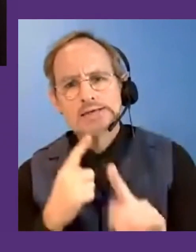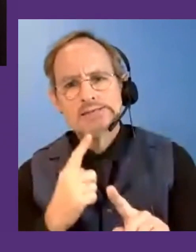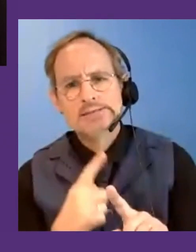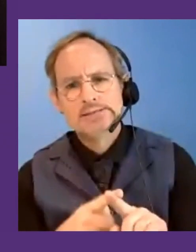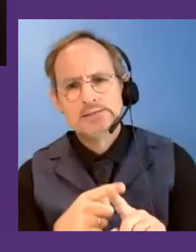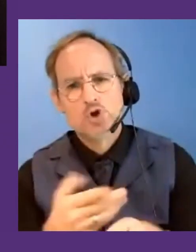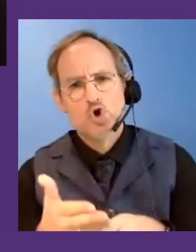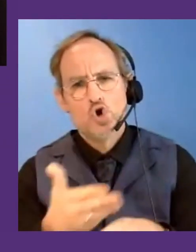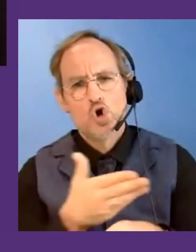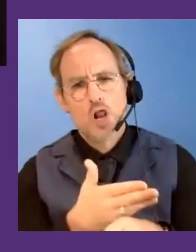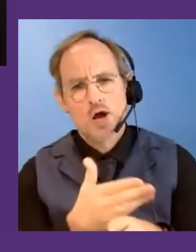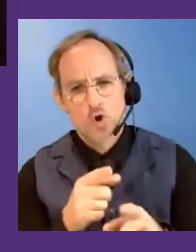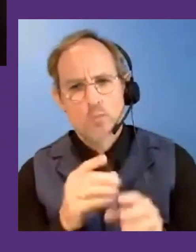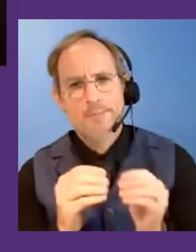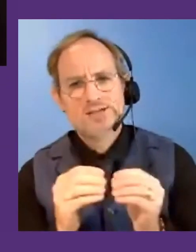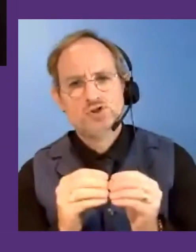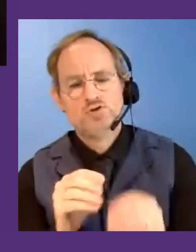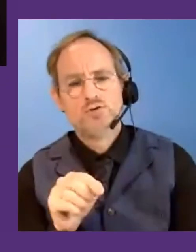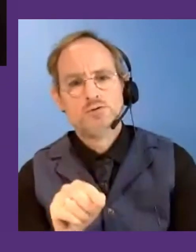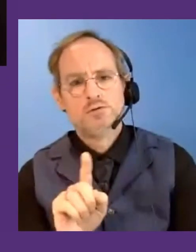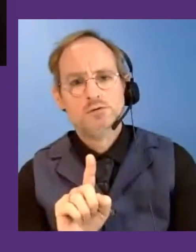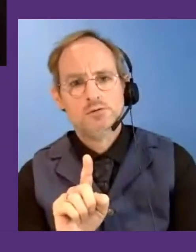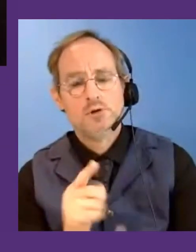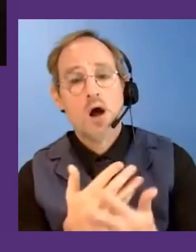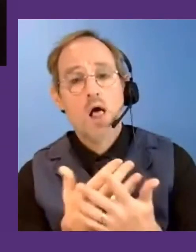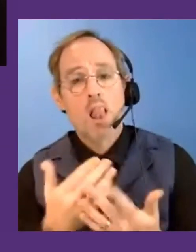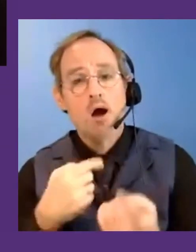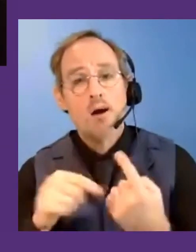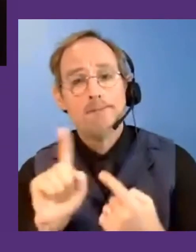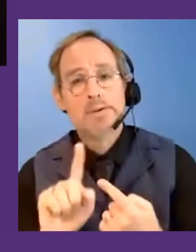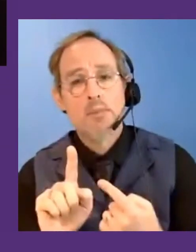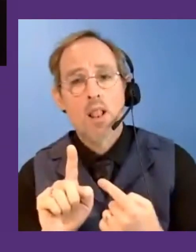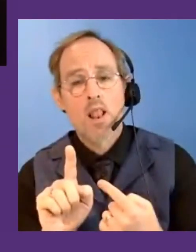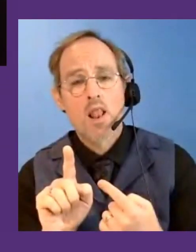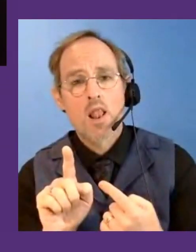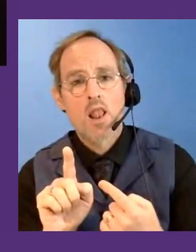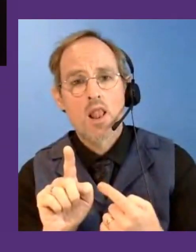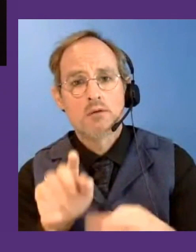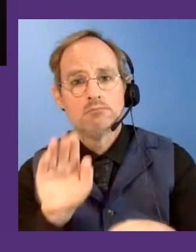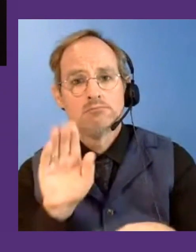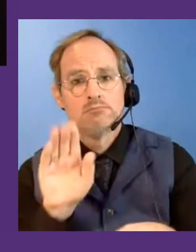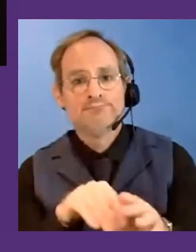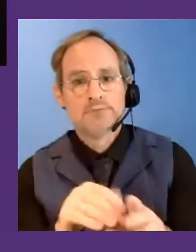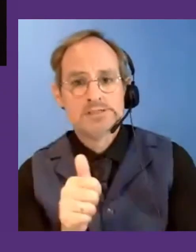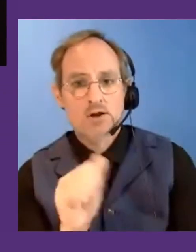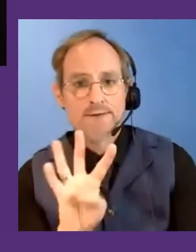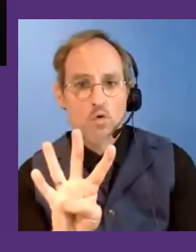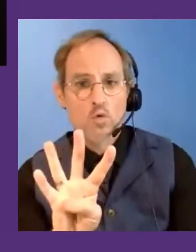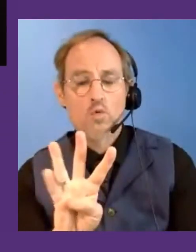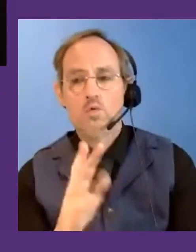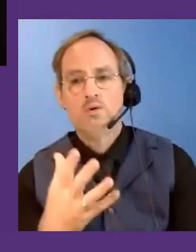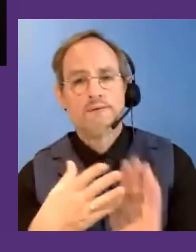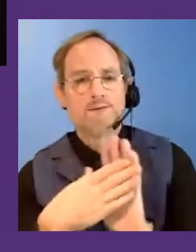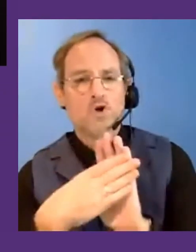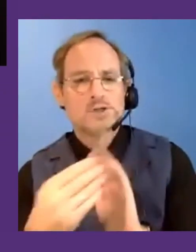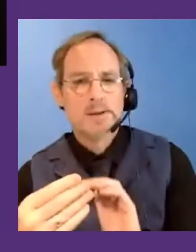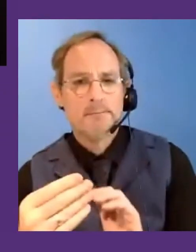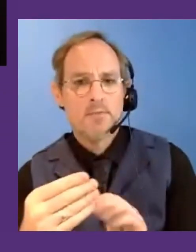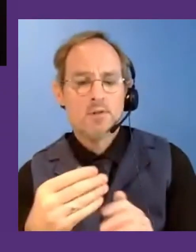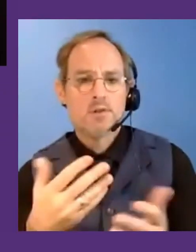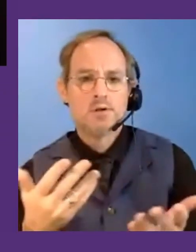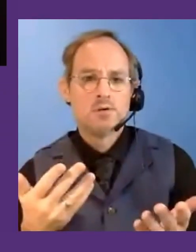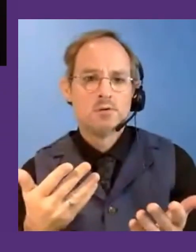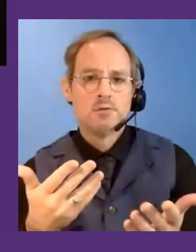that you've got a lot of people within Channel 4, when, for example, when you're working on the